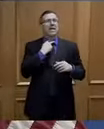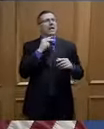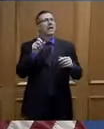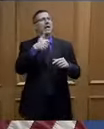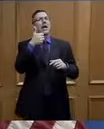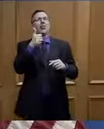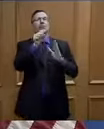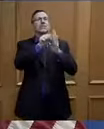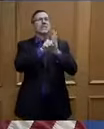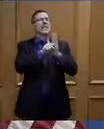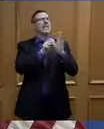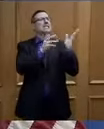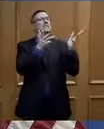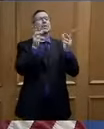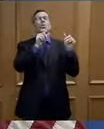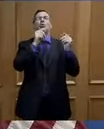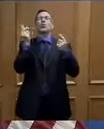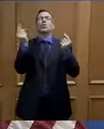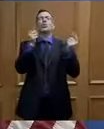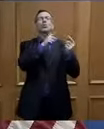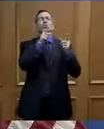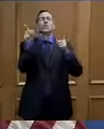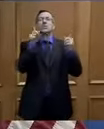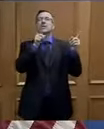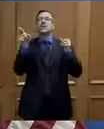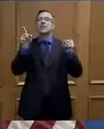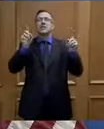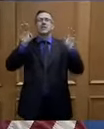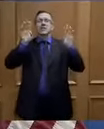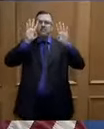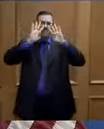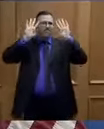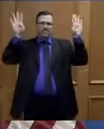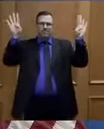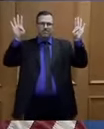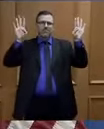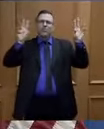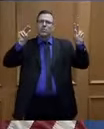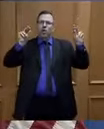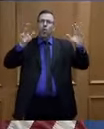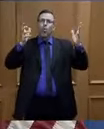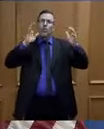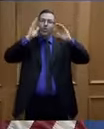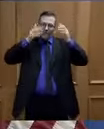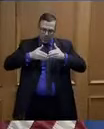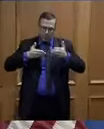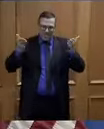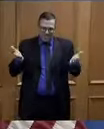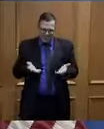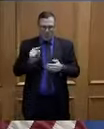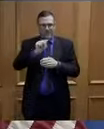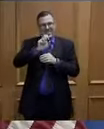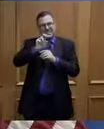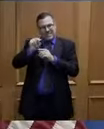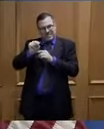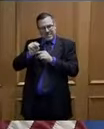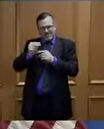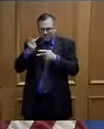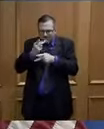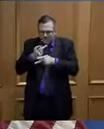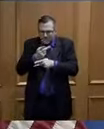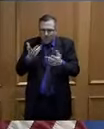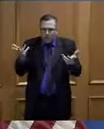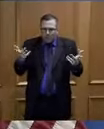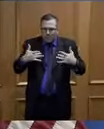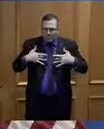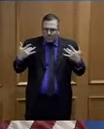to what voices are coming from outside of Tennessee as much as what is happening right here